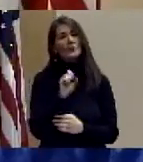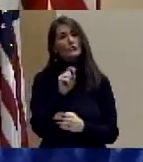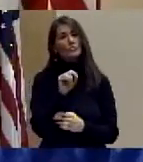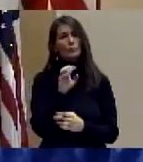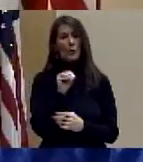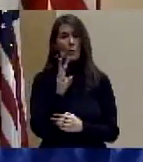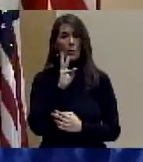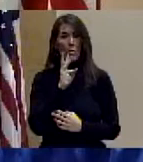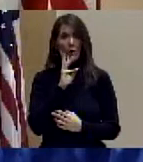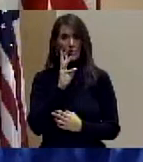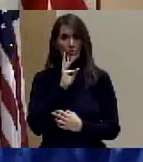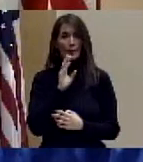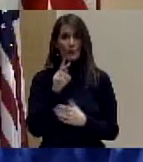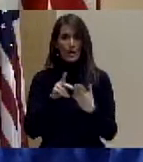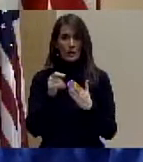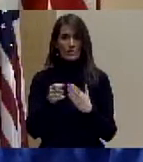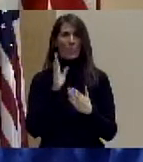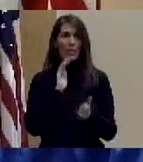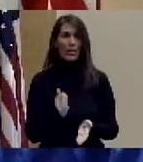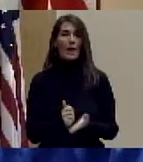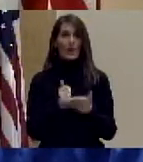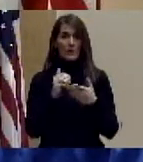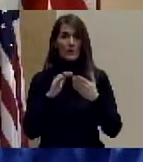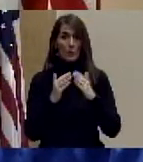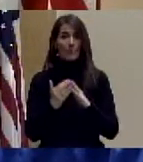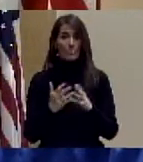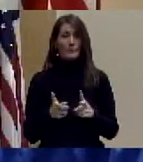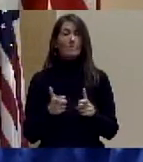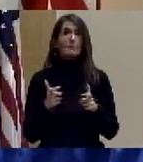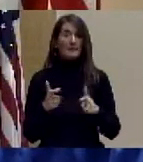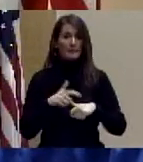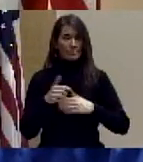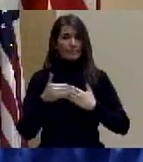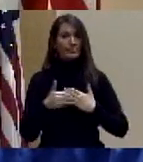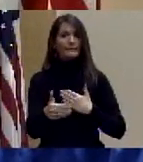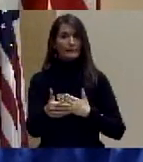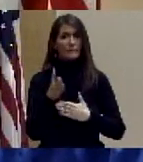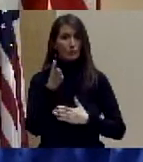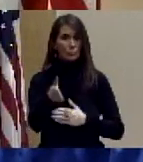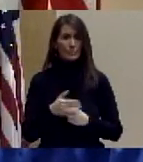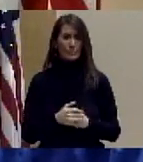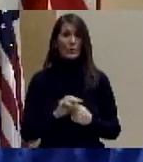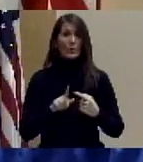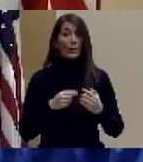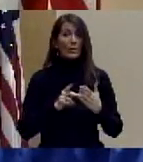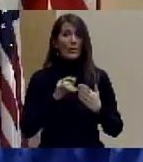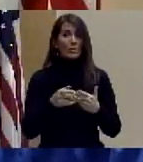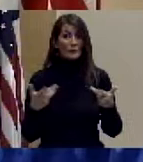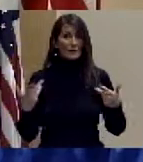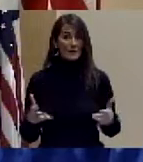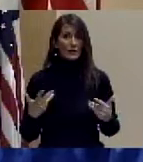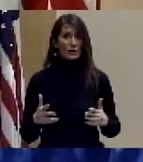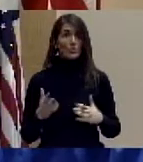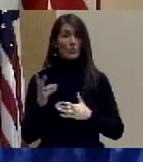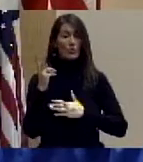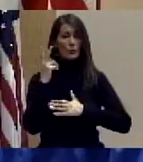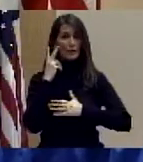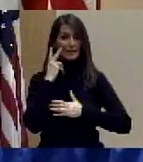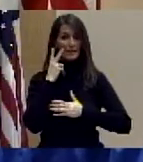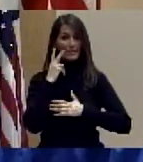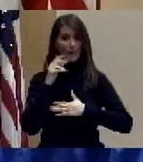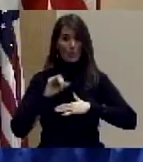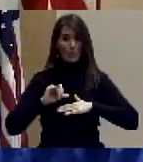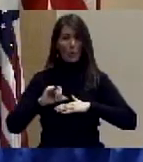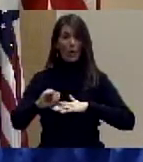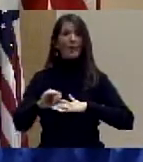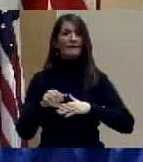dividends in many ways to the community. When that project is complete, you'll see porous sidewalk, the kind that is now there